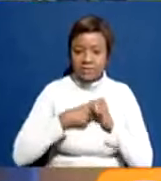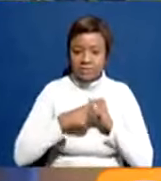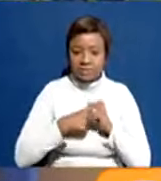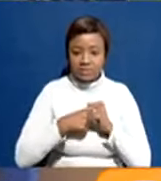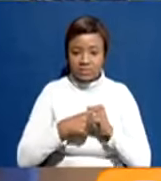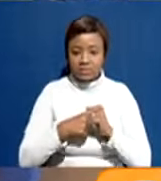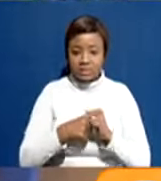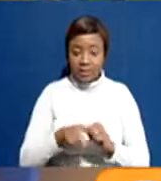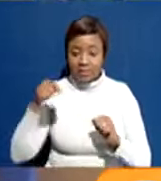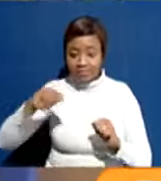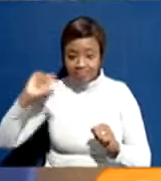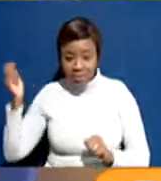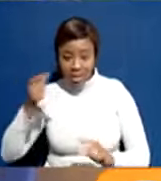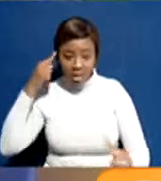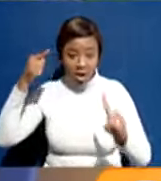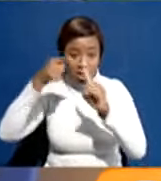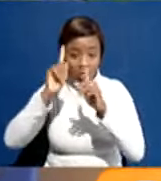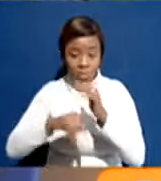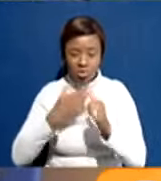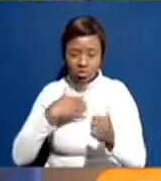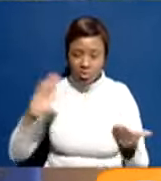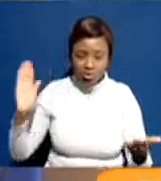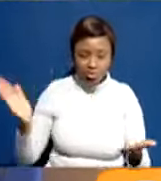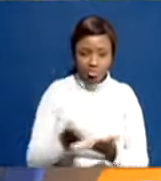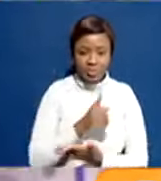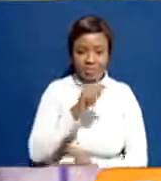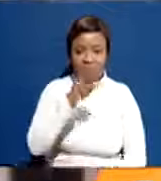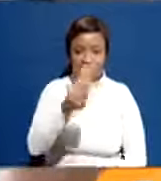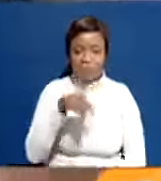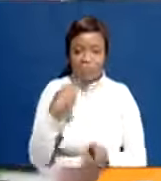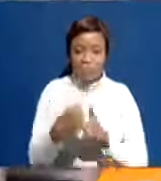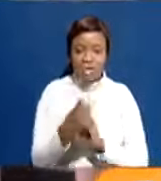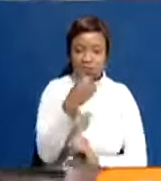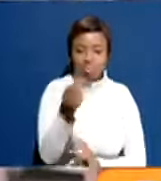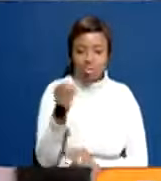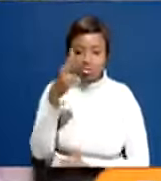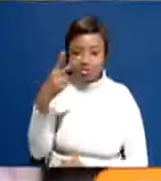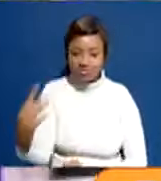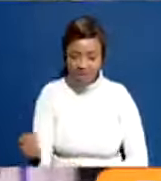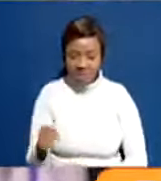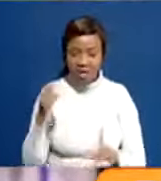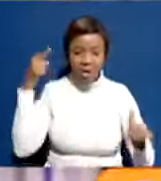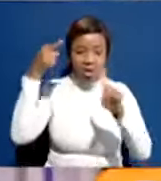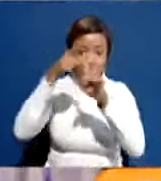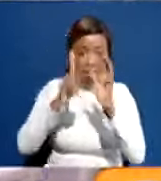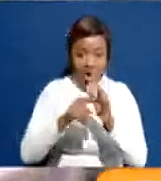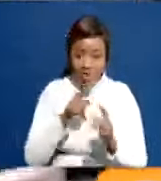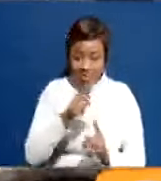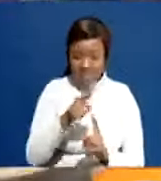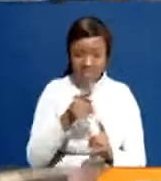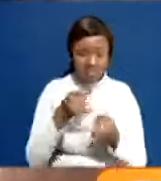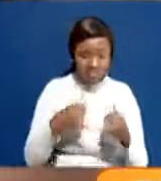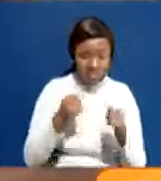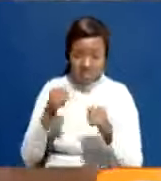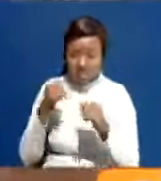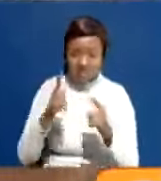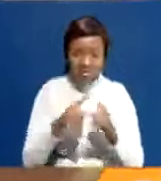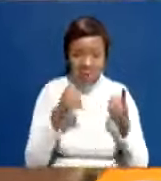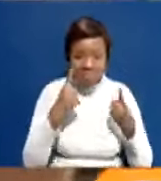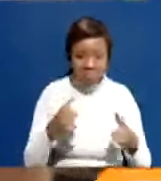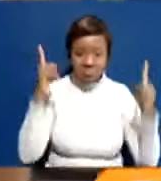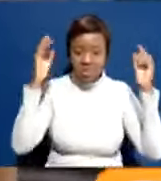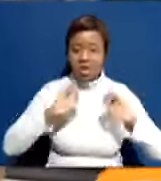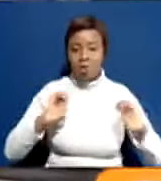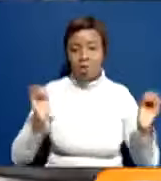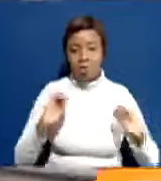other countries, aims to eradicate TB by 2035. The efforts towards achieving the goal have been affected by poor medication